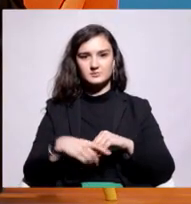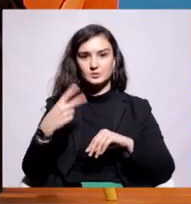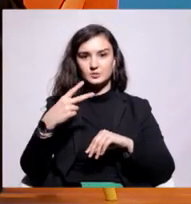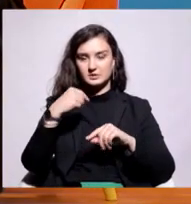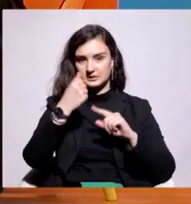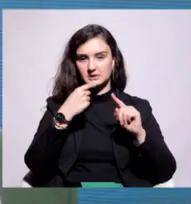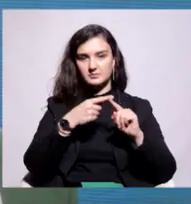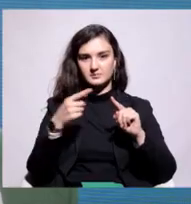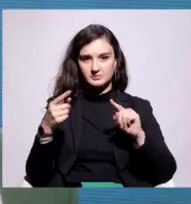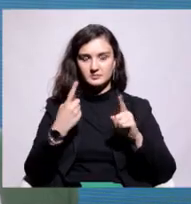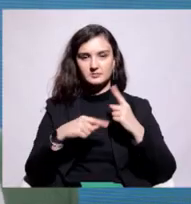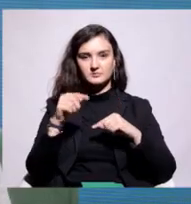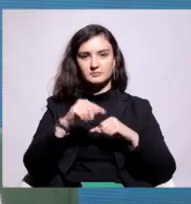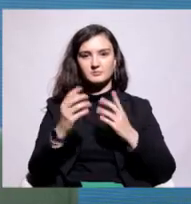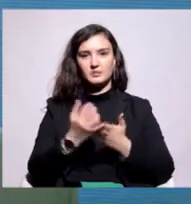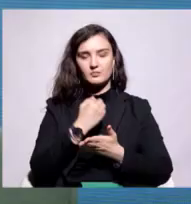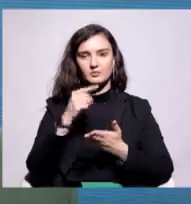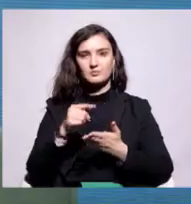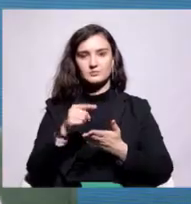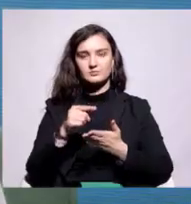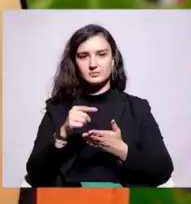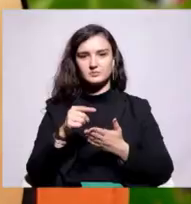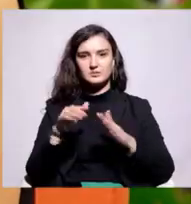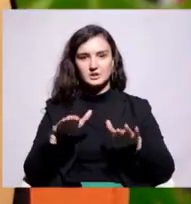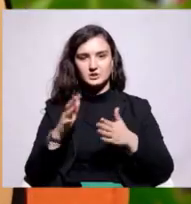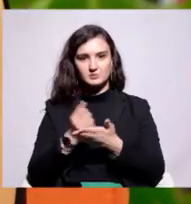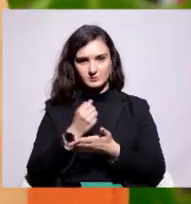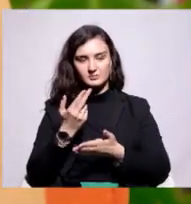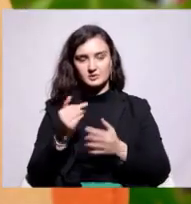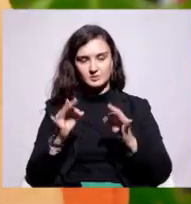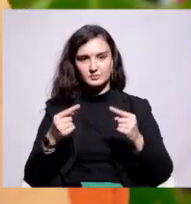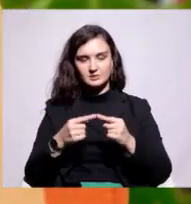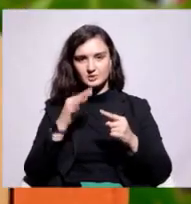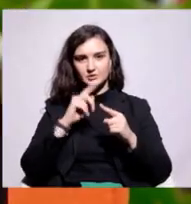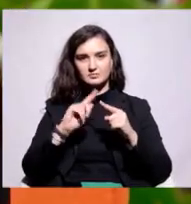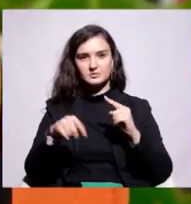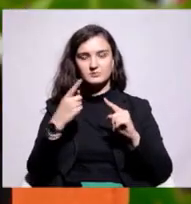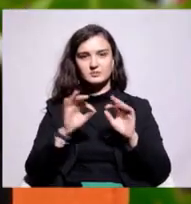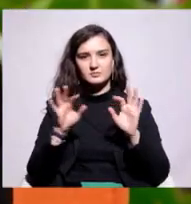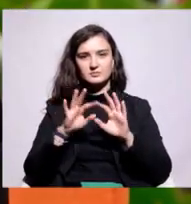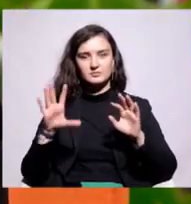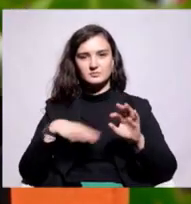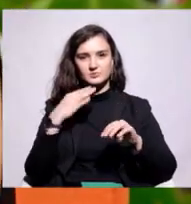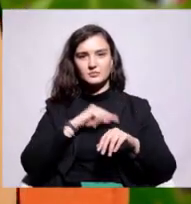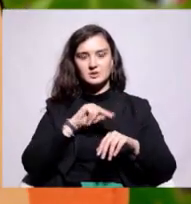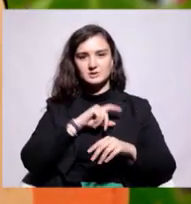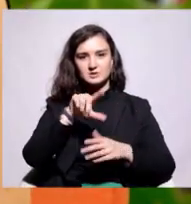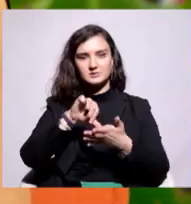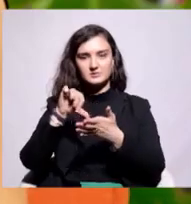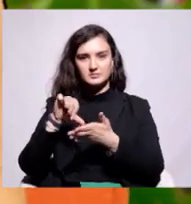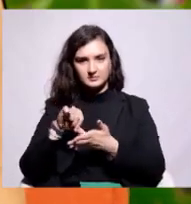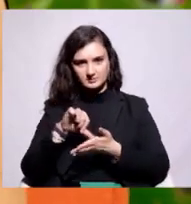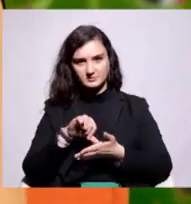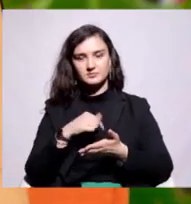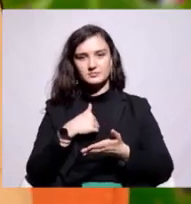years, comes back and finds the world a changed place. Definitely. So then we talked about the characters. So